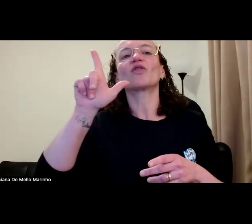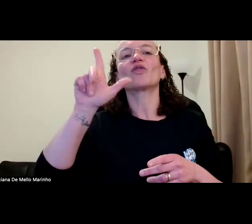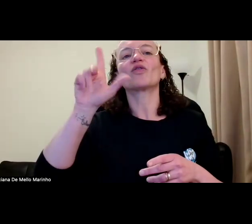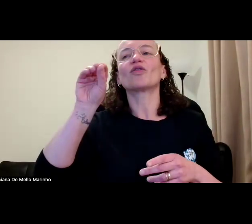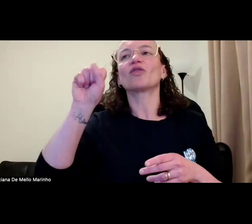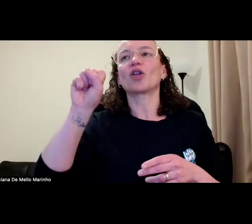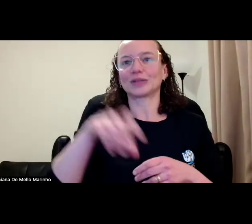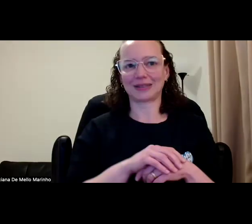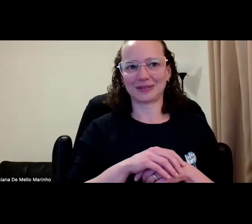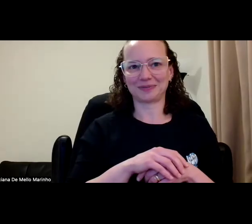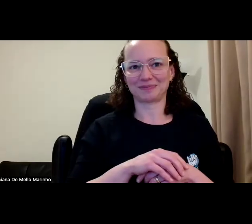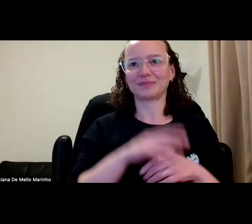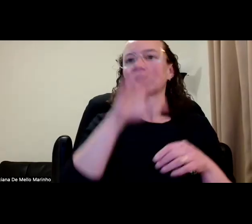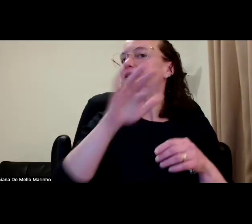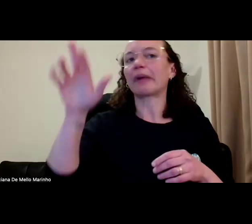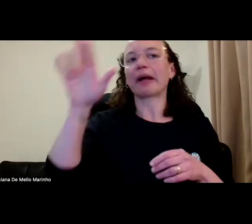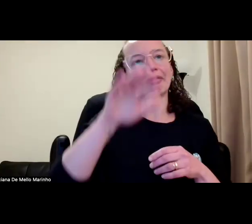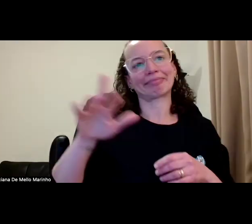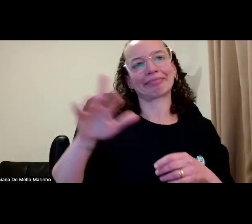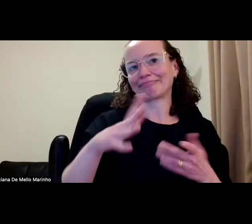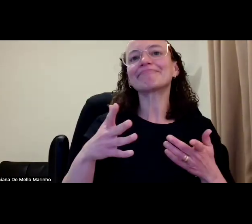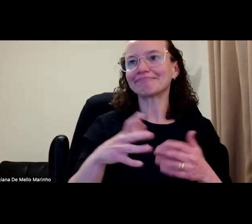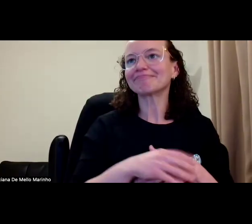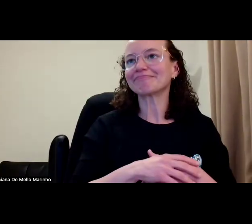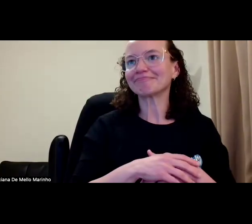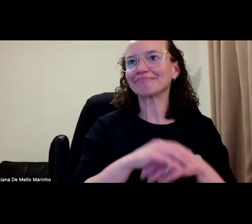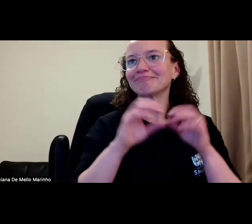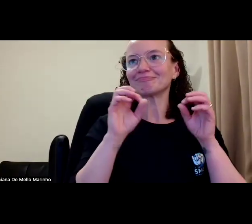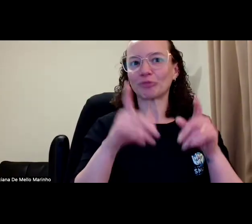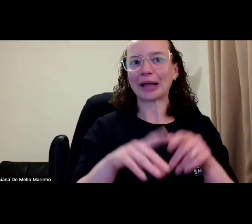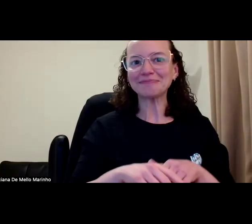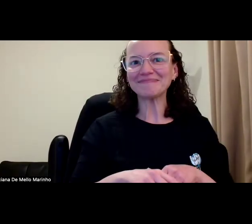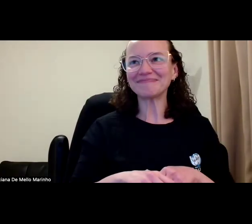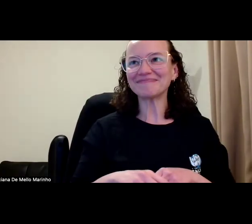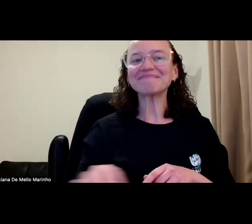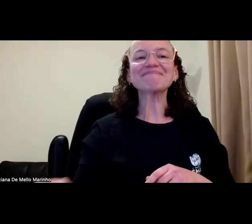Technically, it is a water flosser though. You would just spell it.